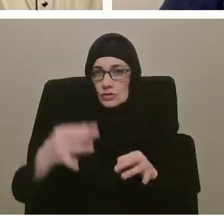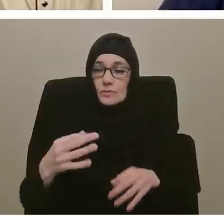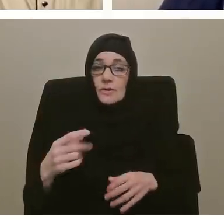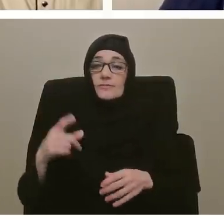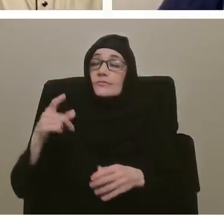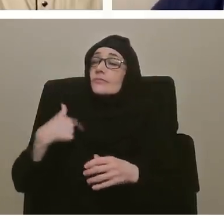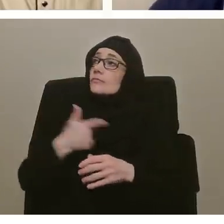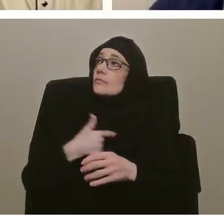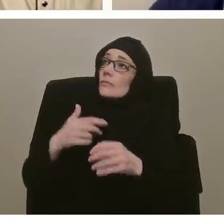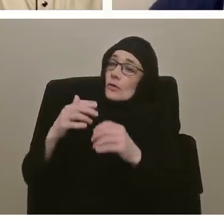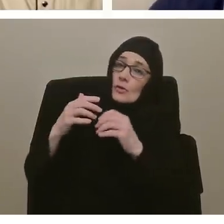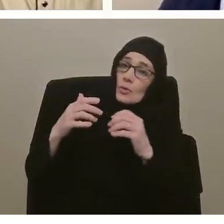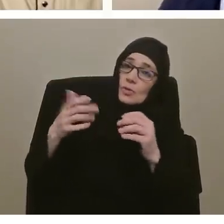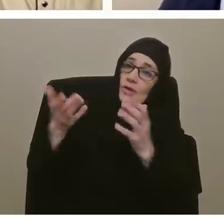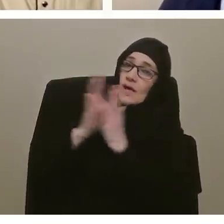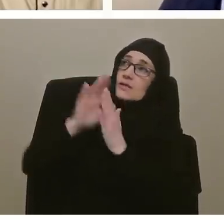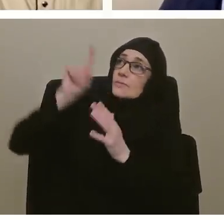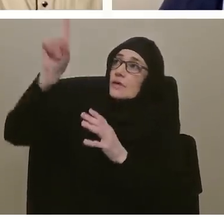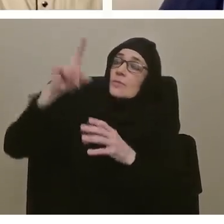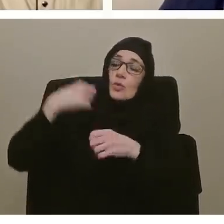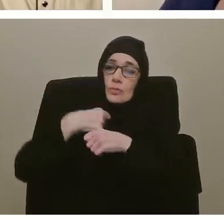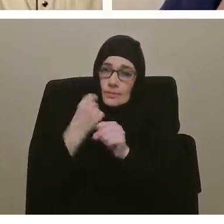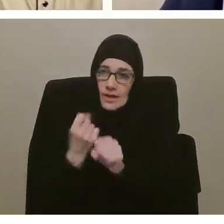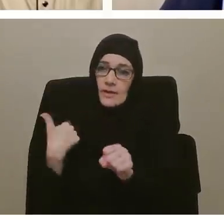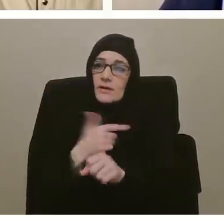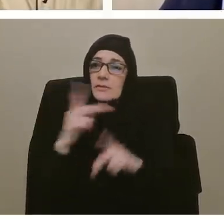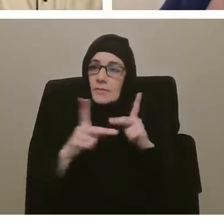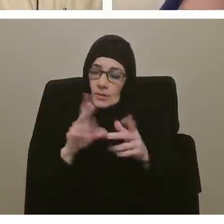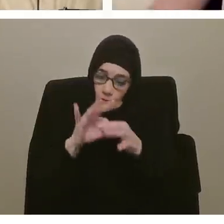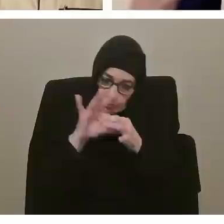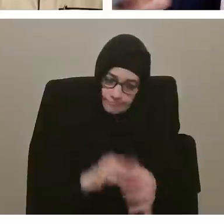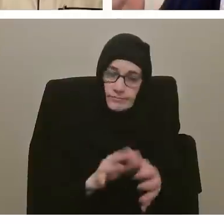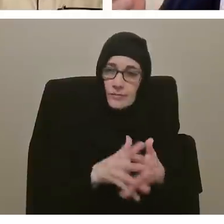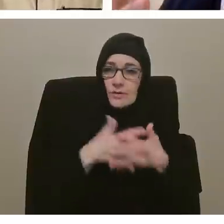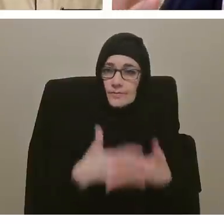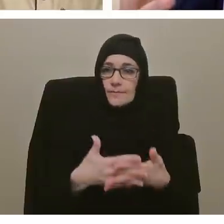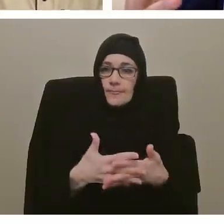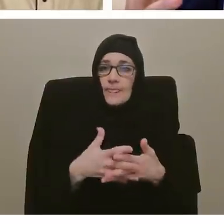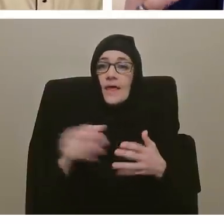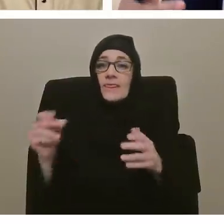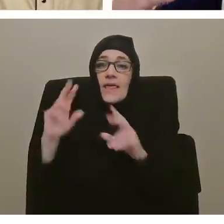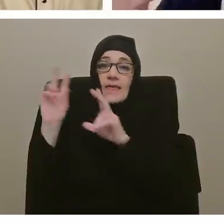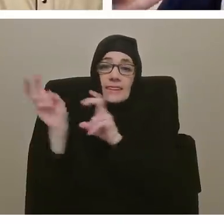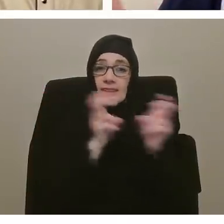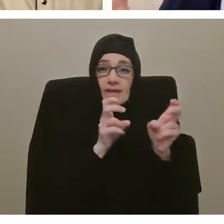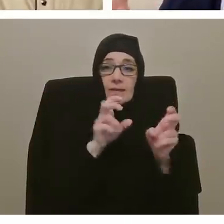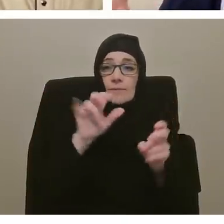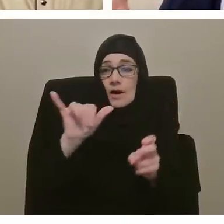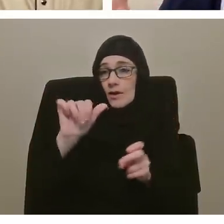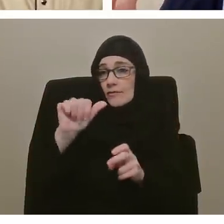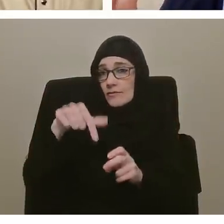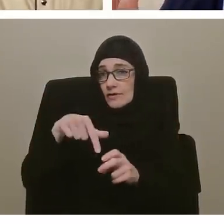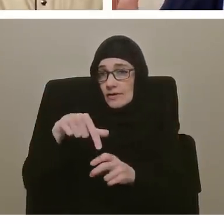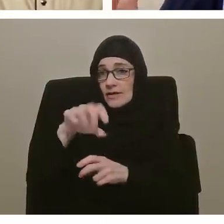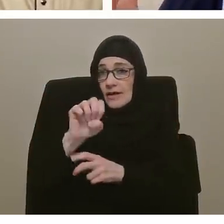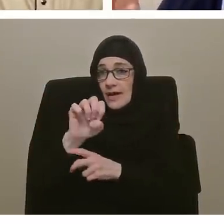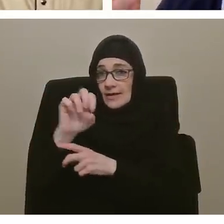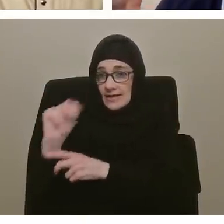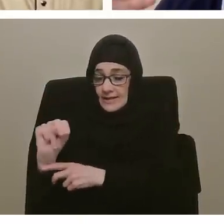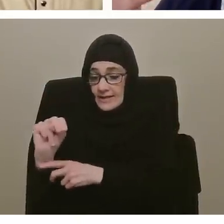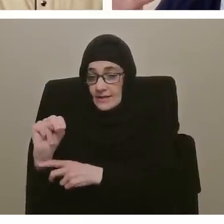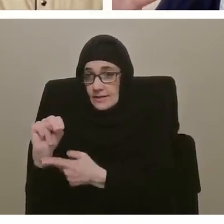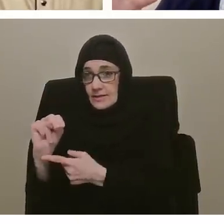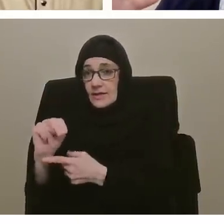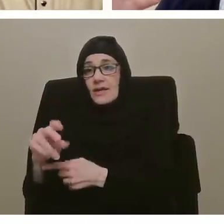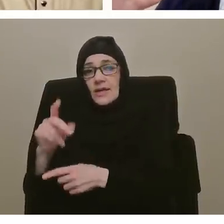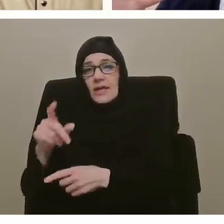people, and a truly prophetic people, because the themes of yaqeen are, you know, the prophetic orientation, right?